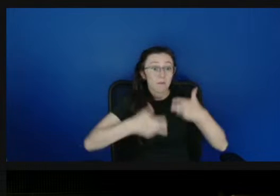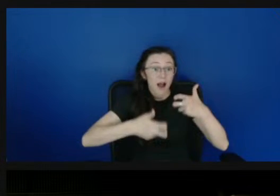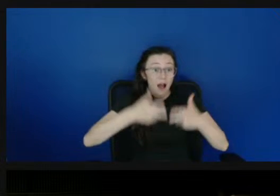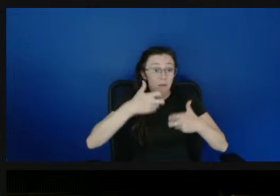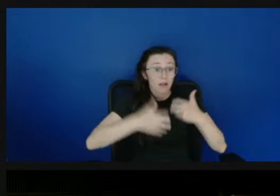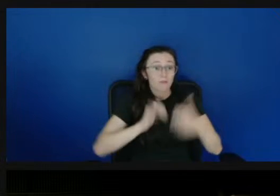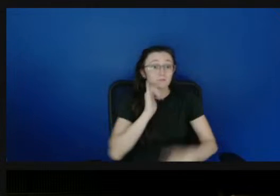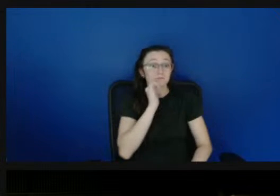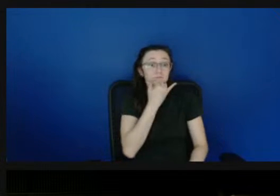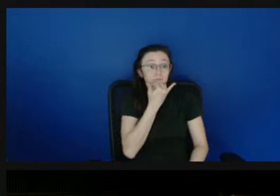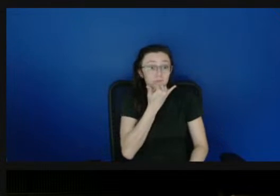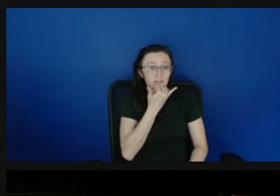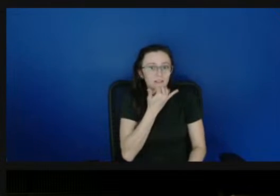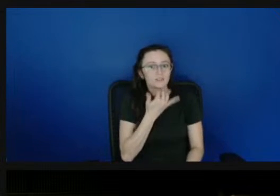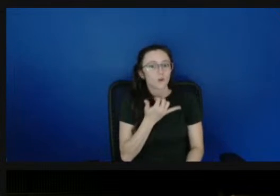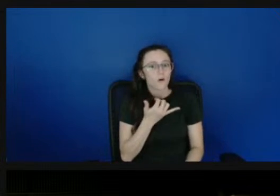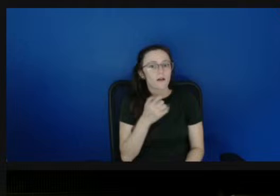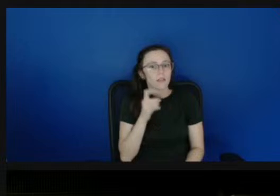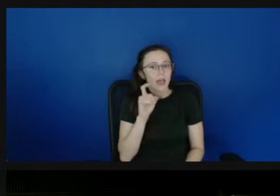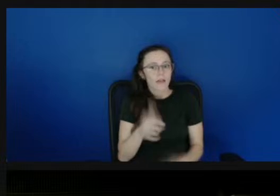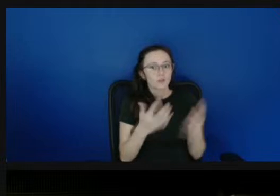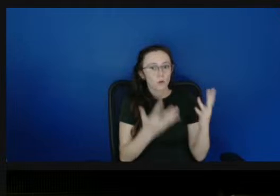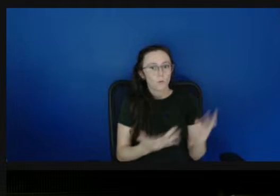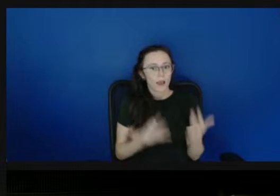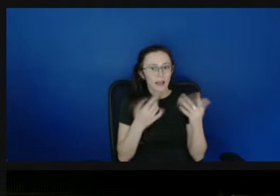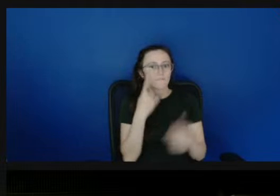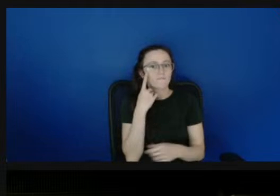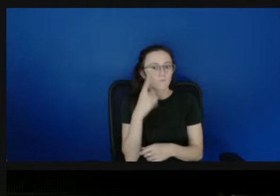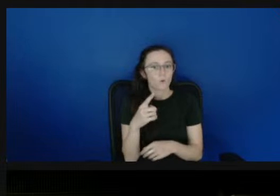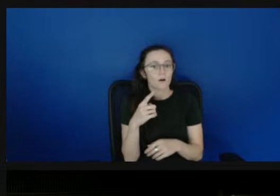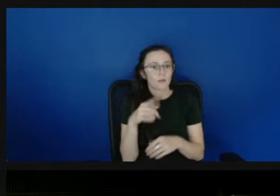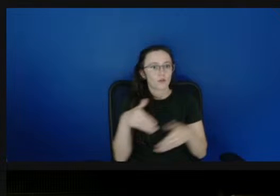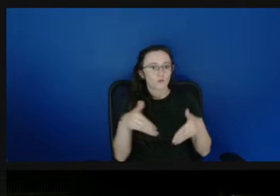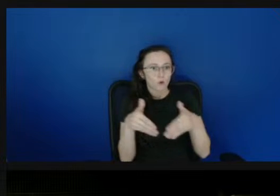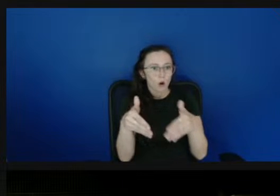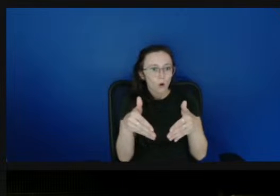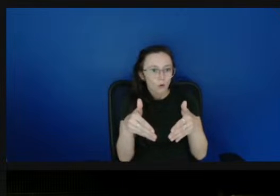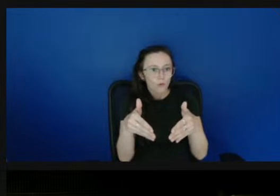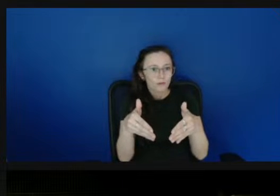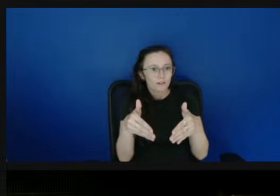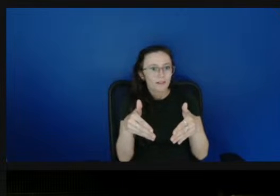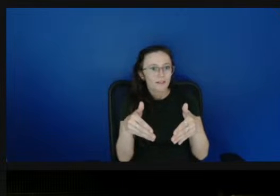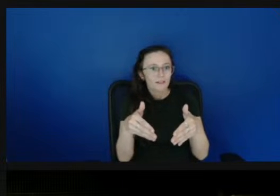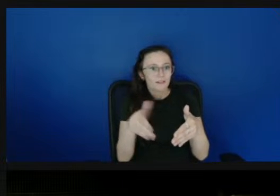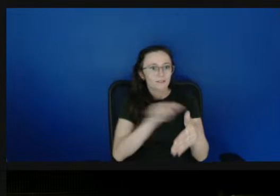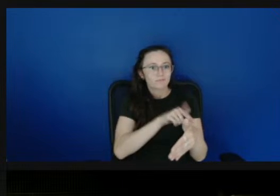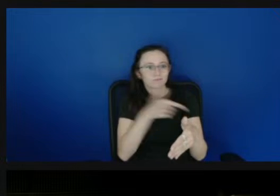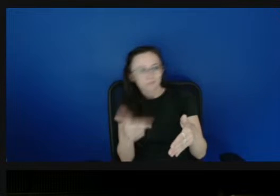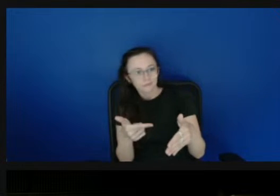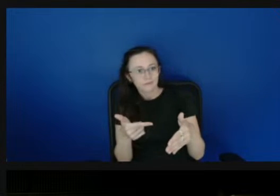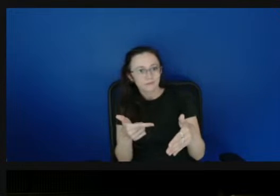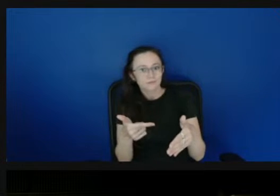there, and so they were having to wait to go out by road instead to get out of here.